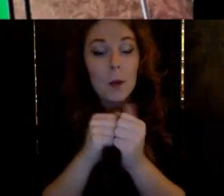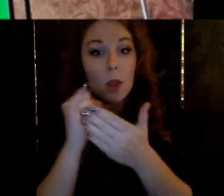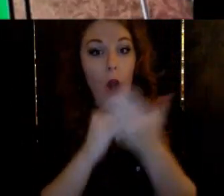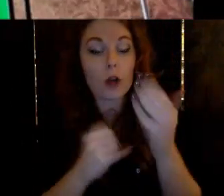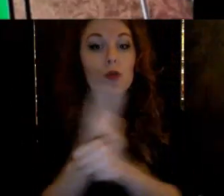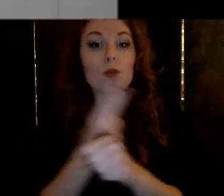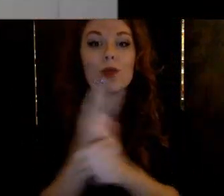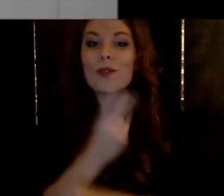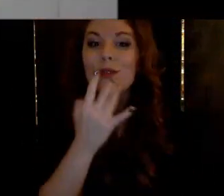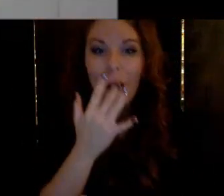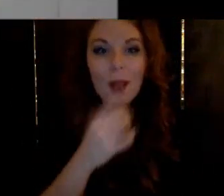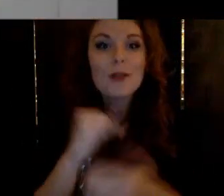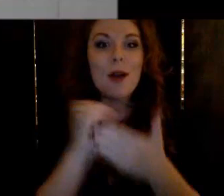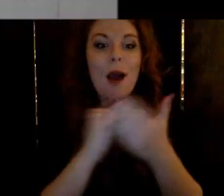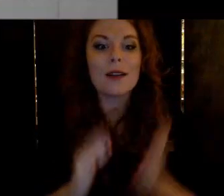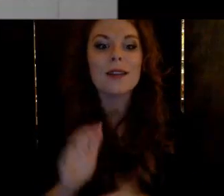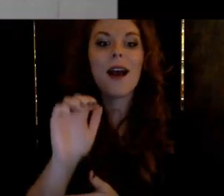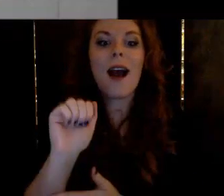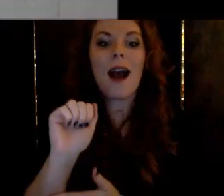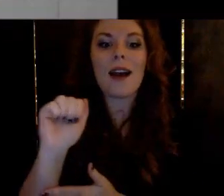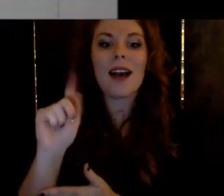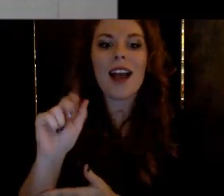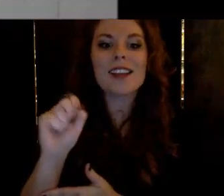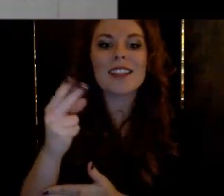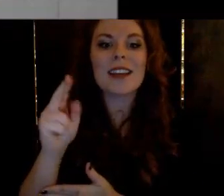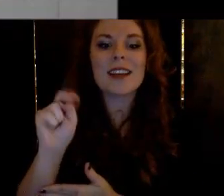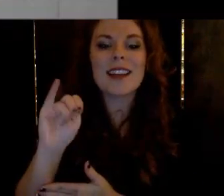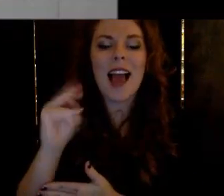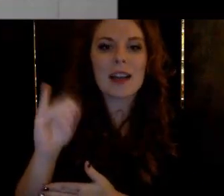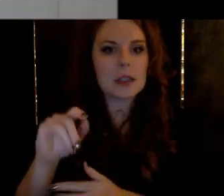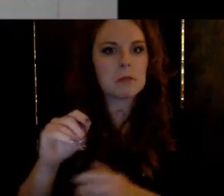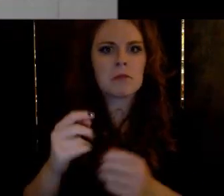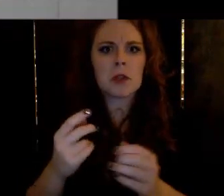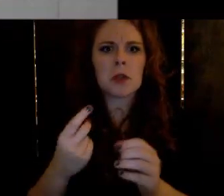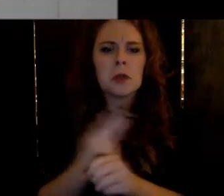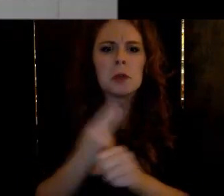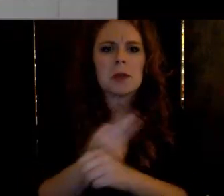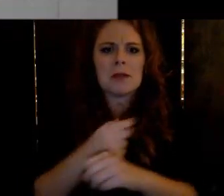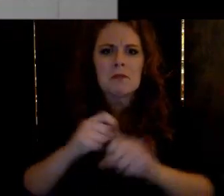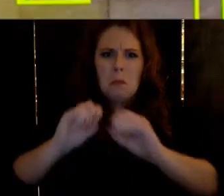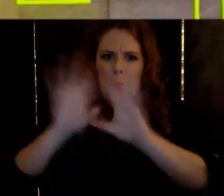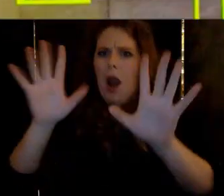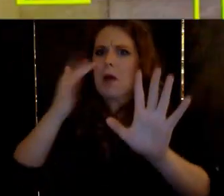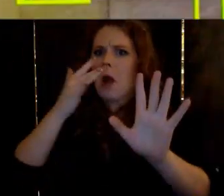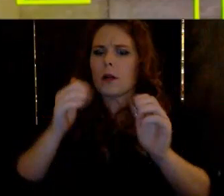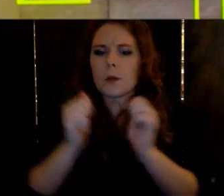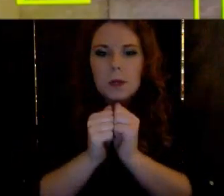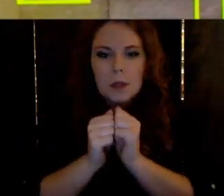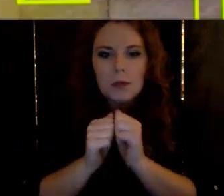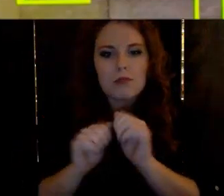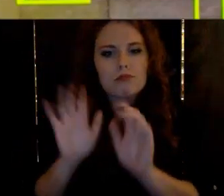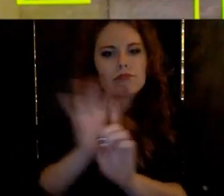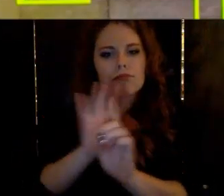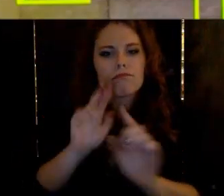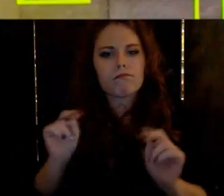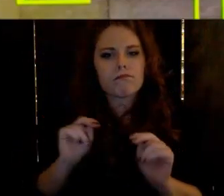color. Artist Akash Nihalani often juxtaposes brightly colored forms against neutral backgrounds